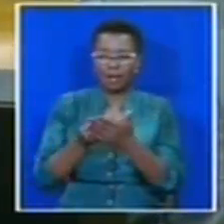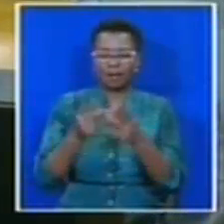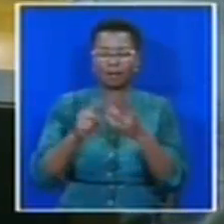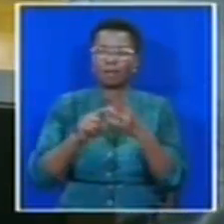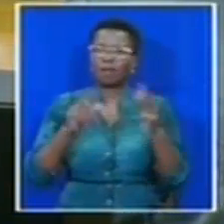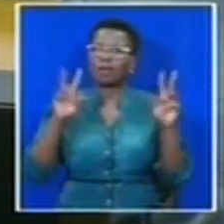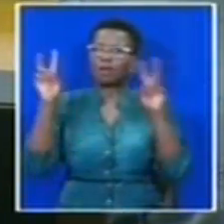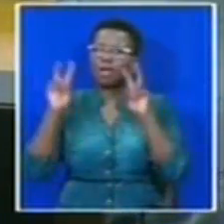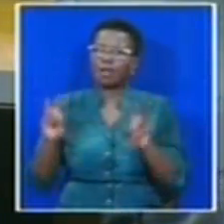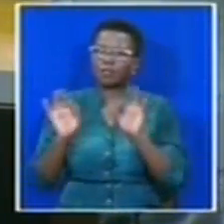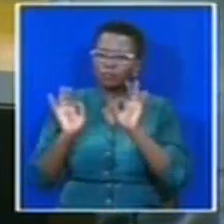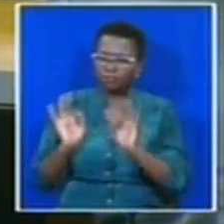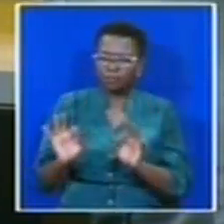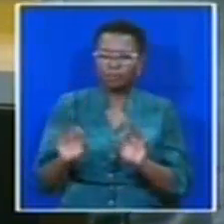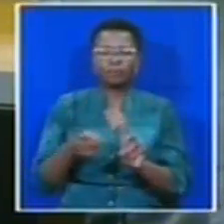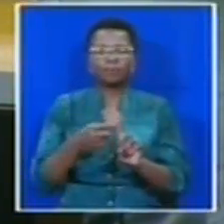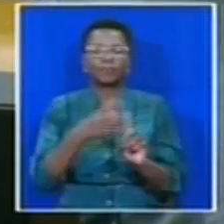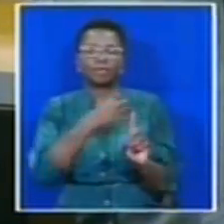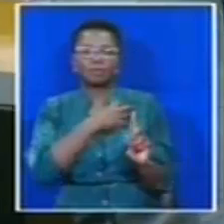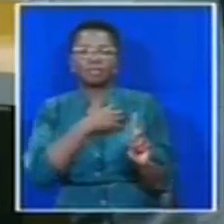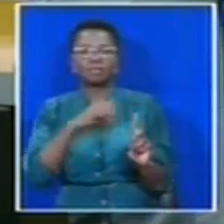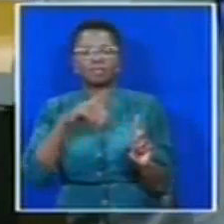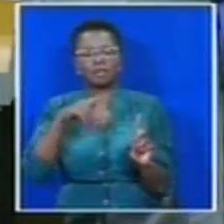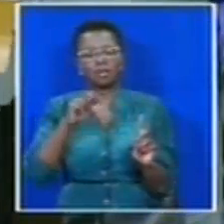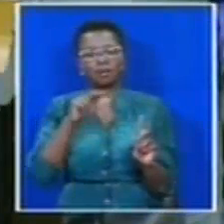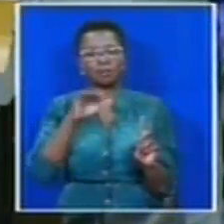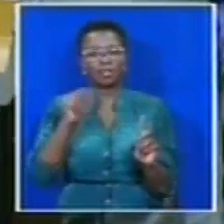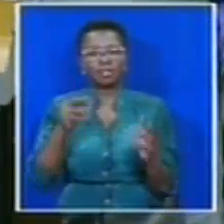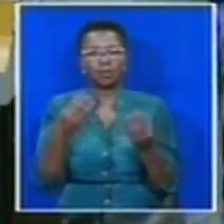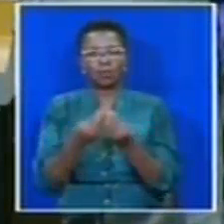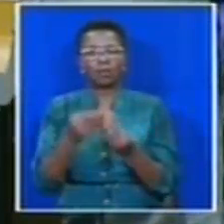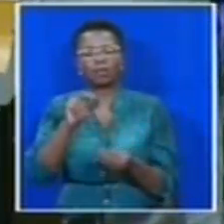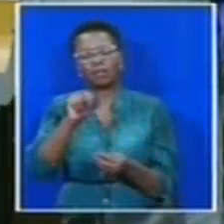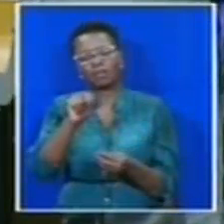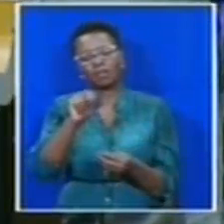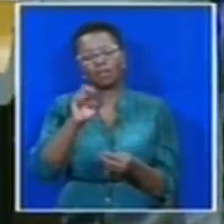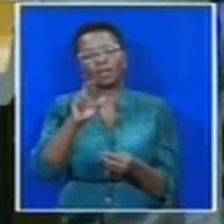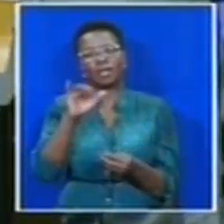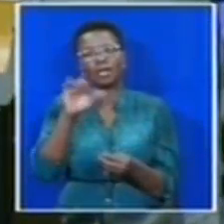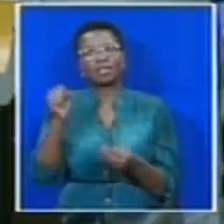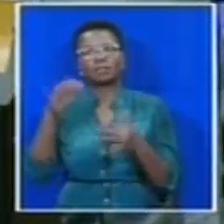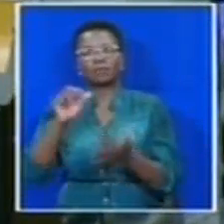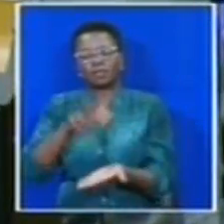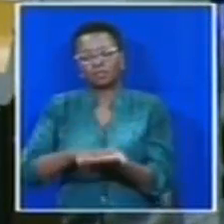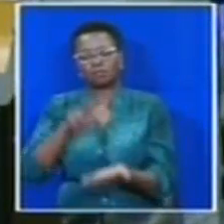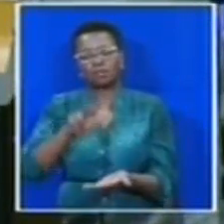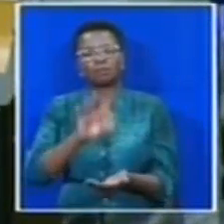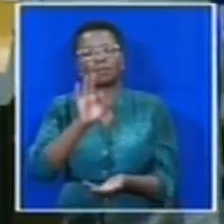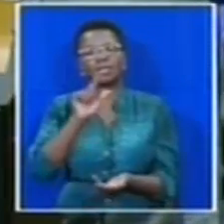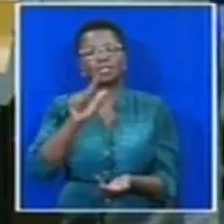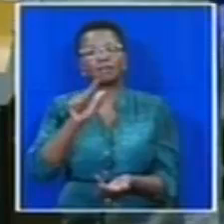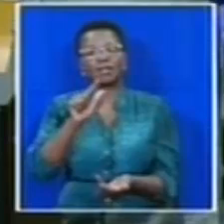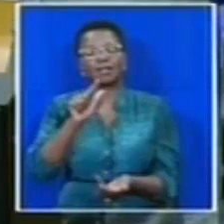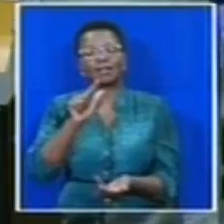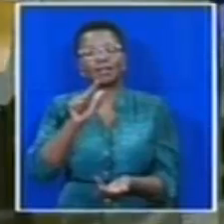development. Minister Jumat Pedersen and the National Energy Regulator have approved another 37 independent power